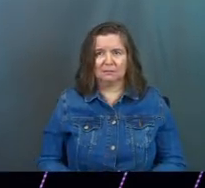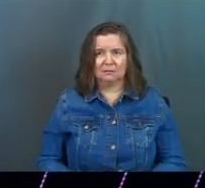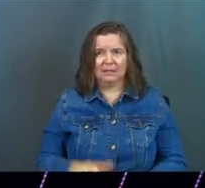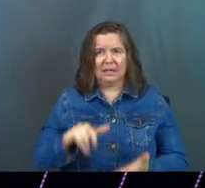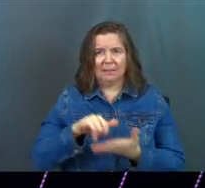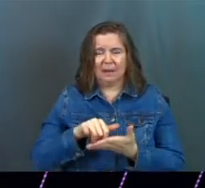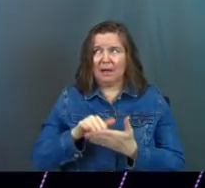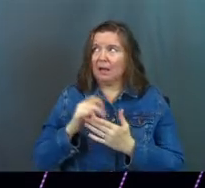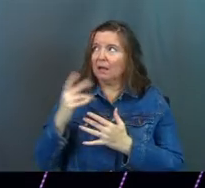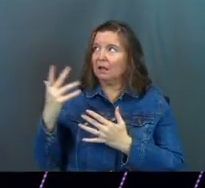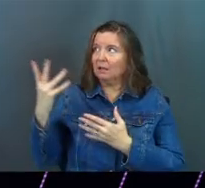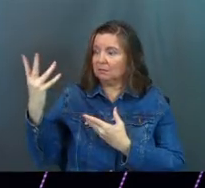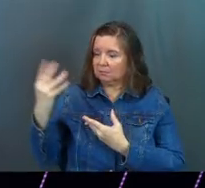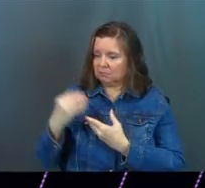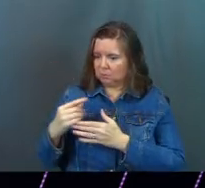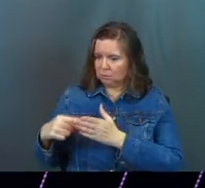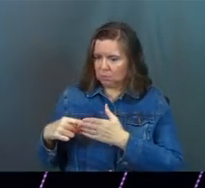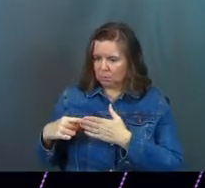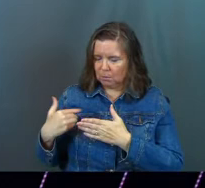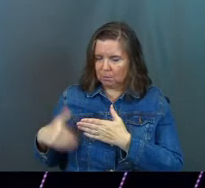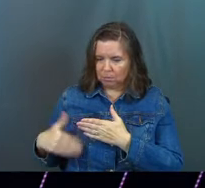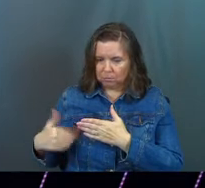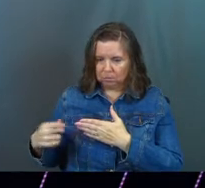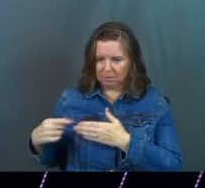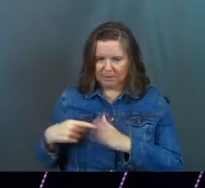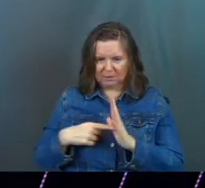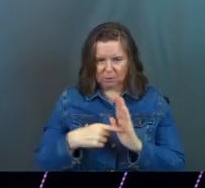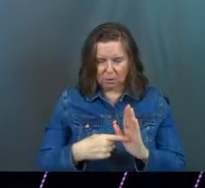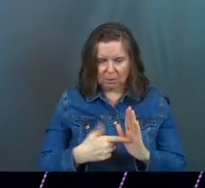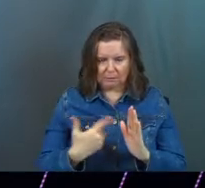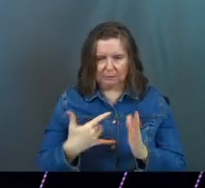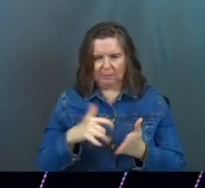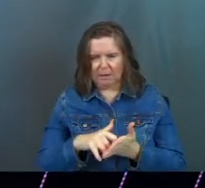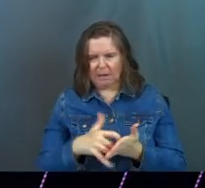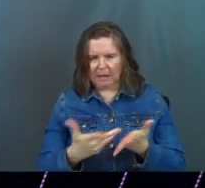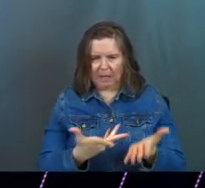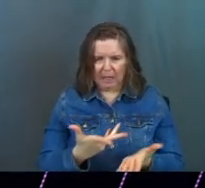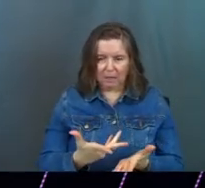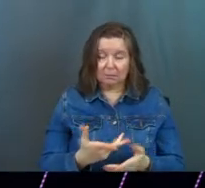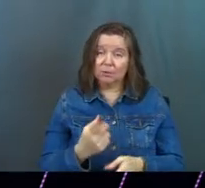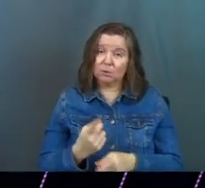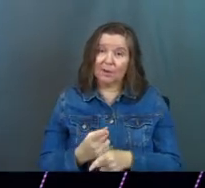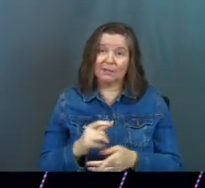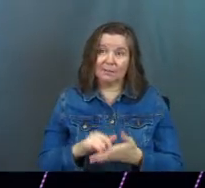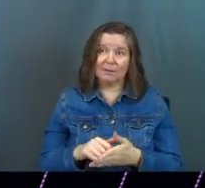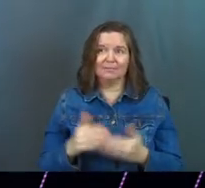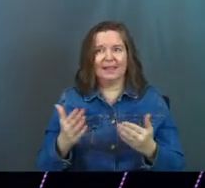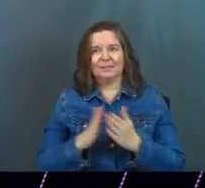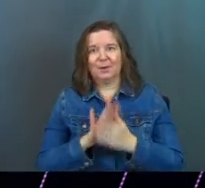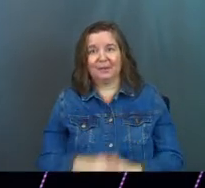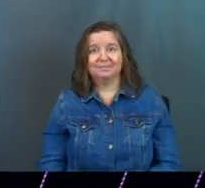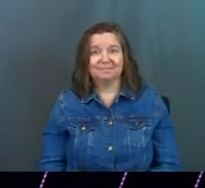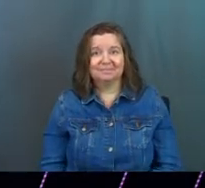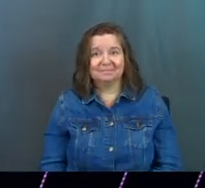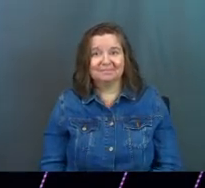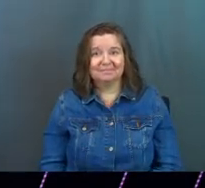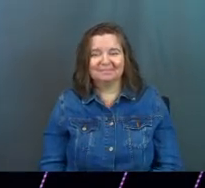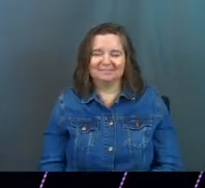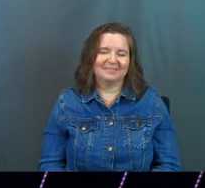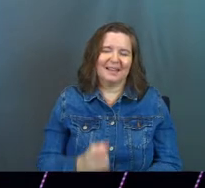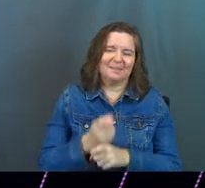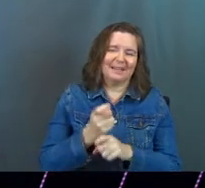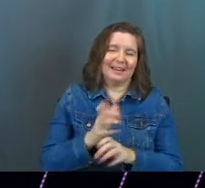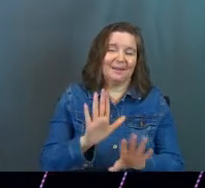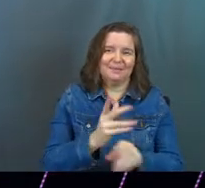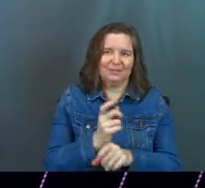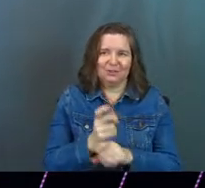Sounds impossible. And you're right. It is impossible. Let's pray. I'm